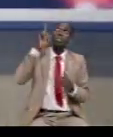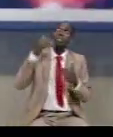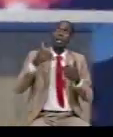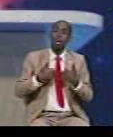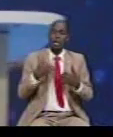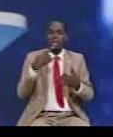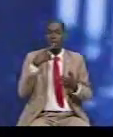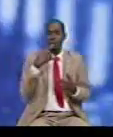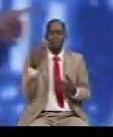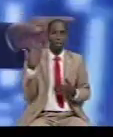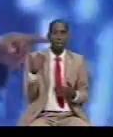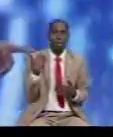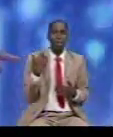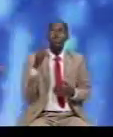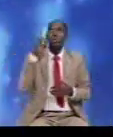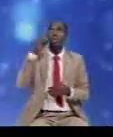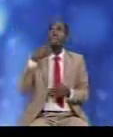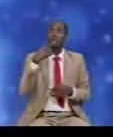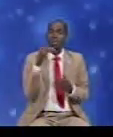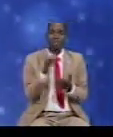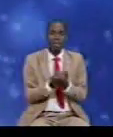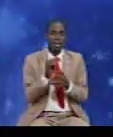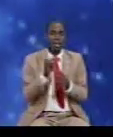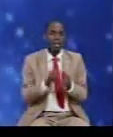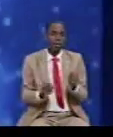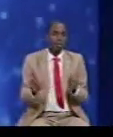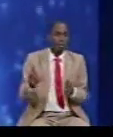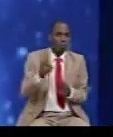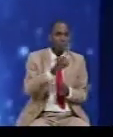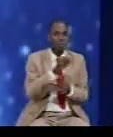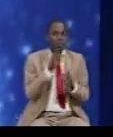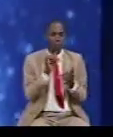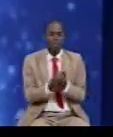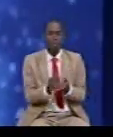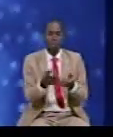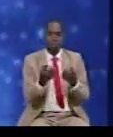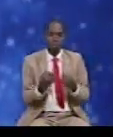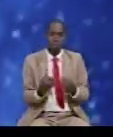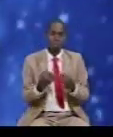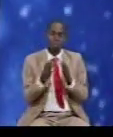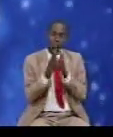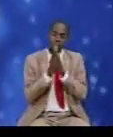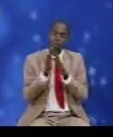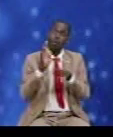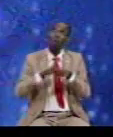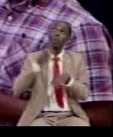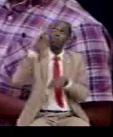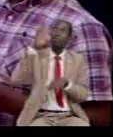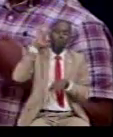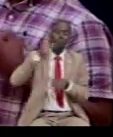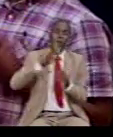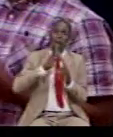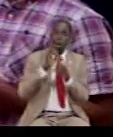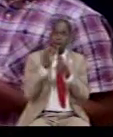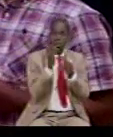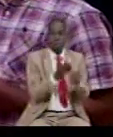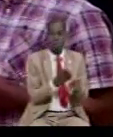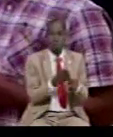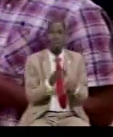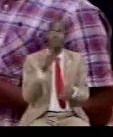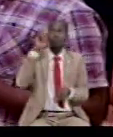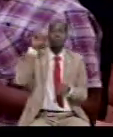said that everyone that calls upon him, he will answer. He